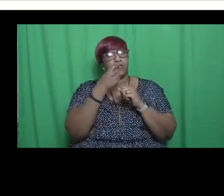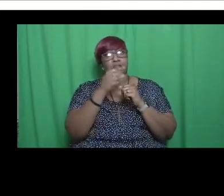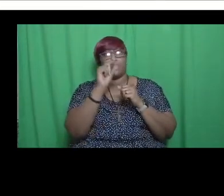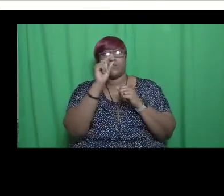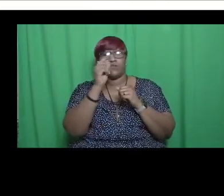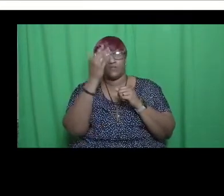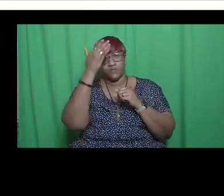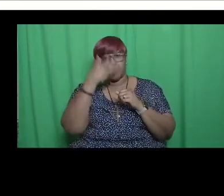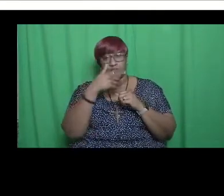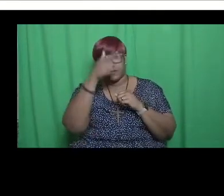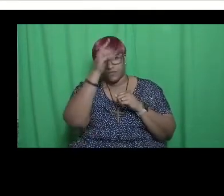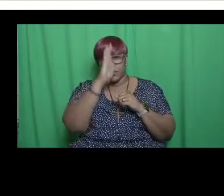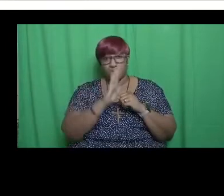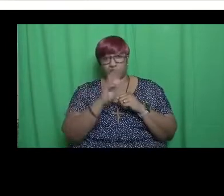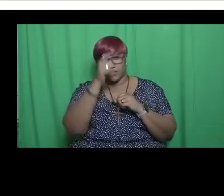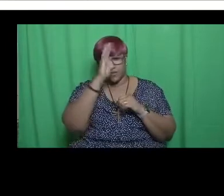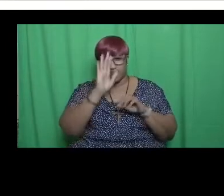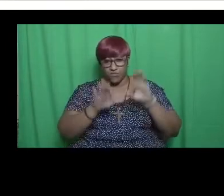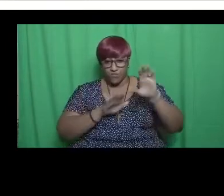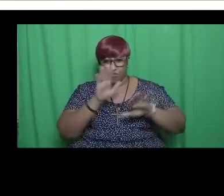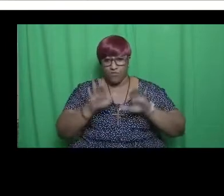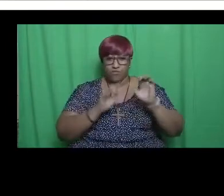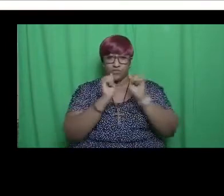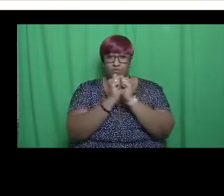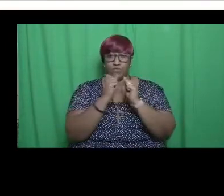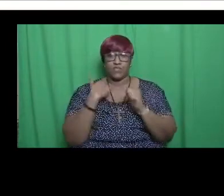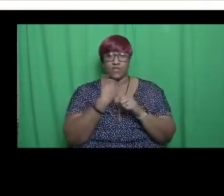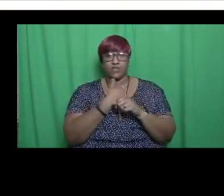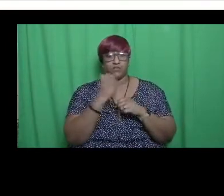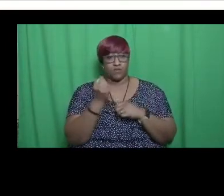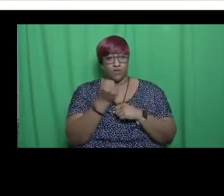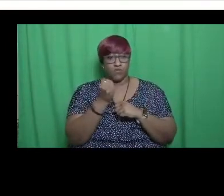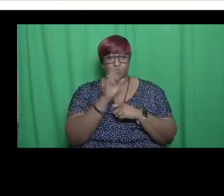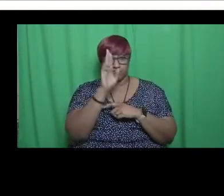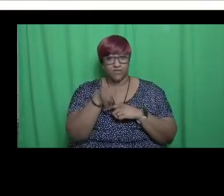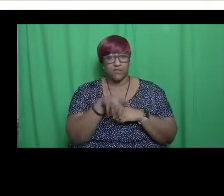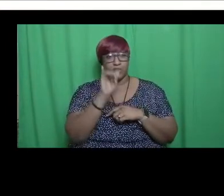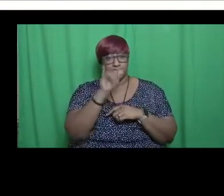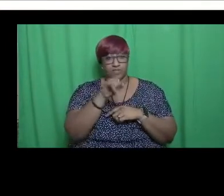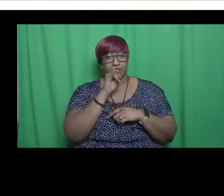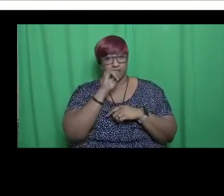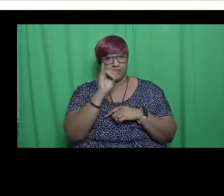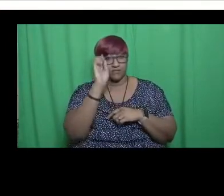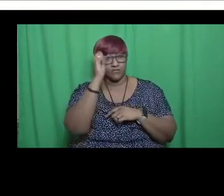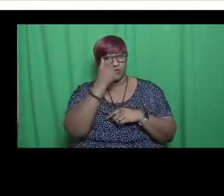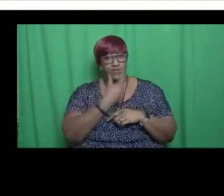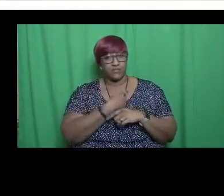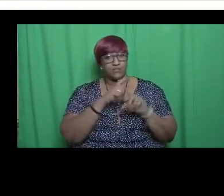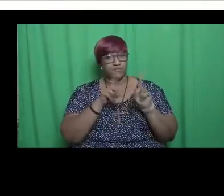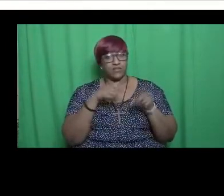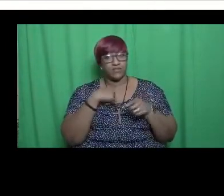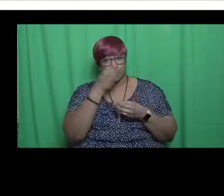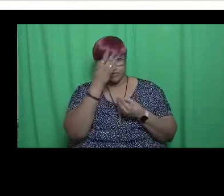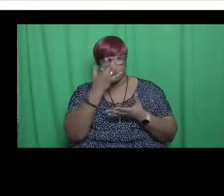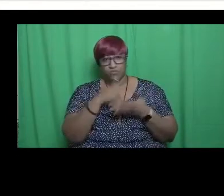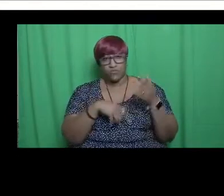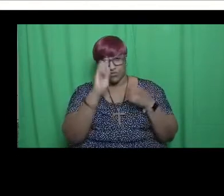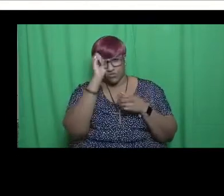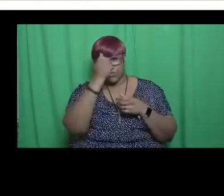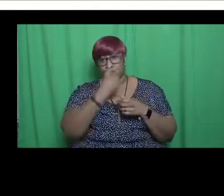God. God walks with us, holds us up. And that is grace. But let me tell you what grace